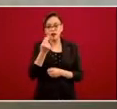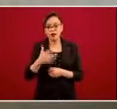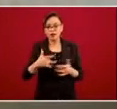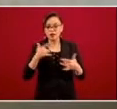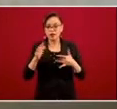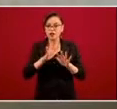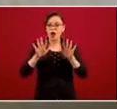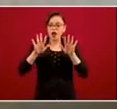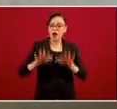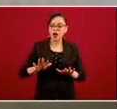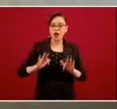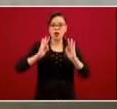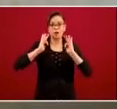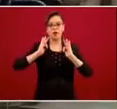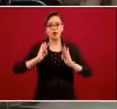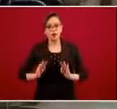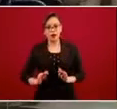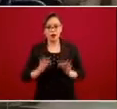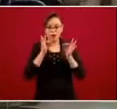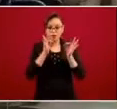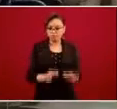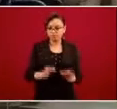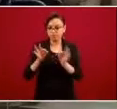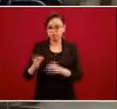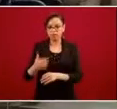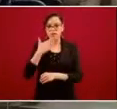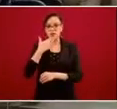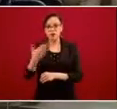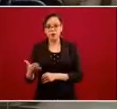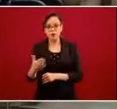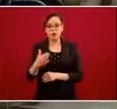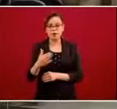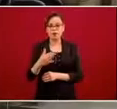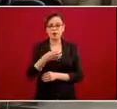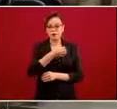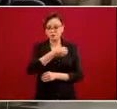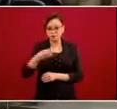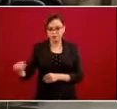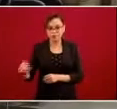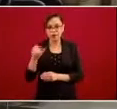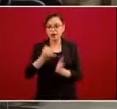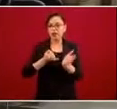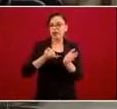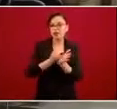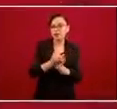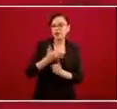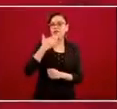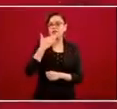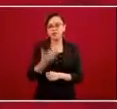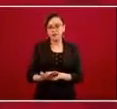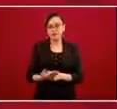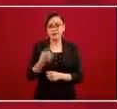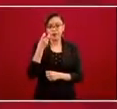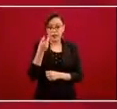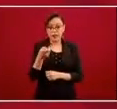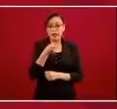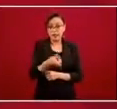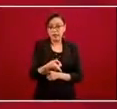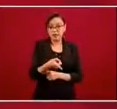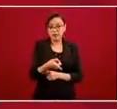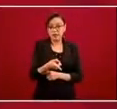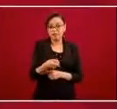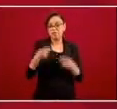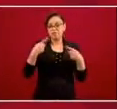because the citizens are looking to find calmness and to find